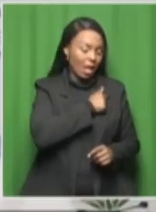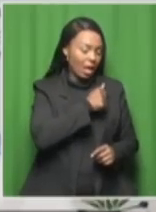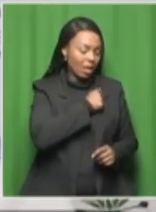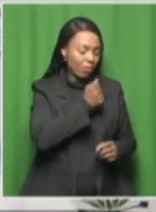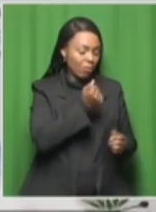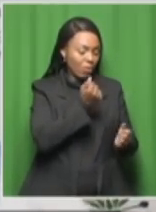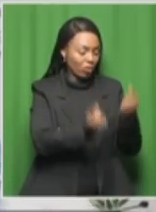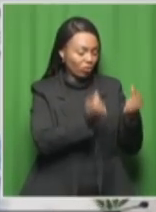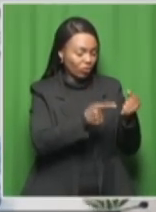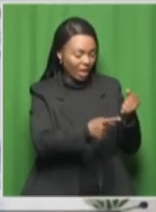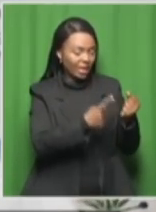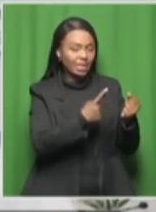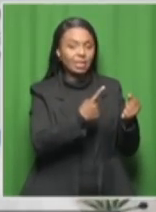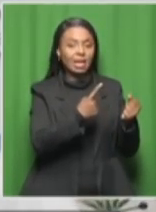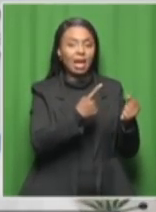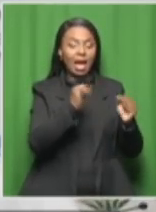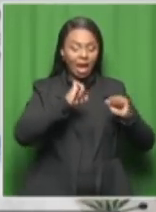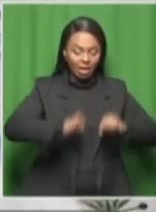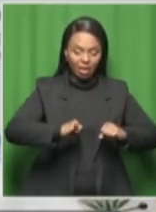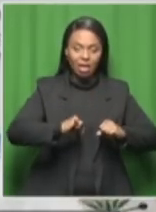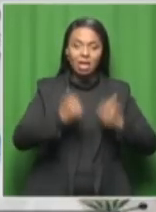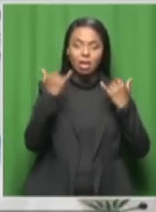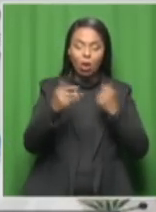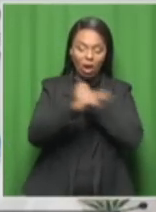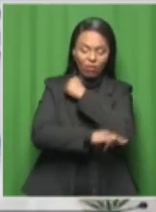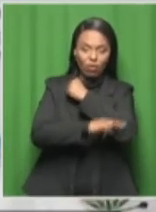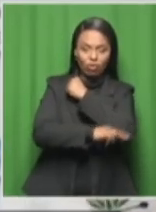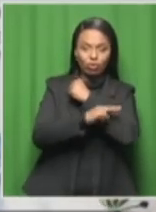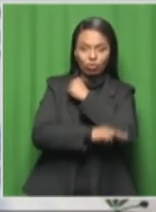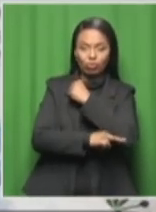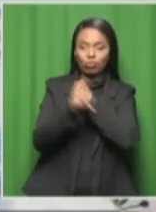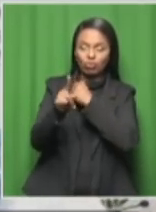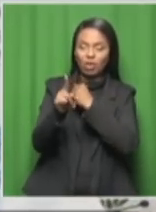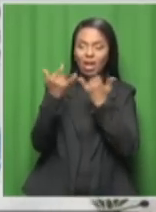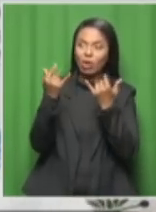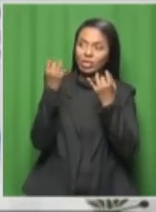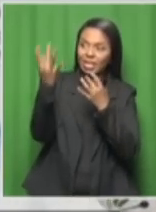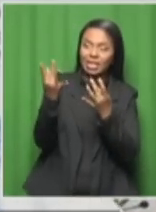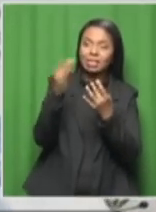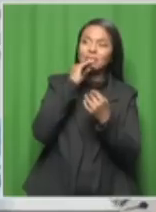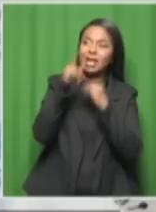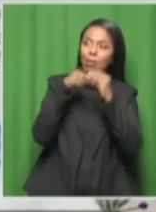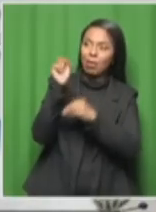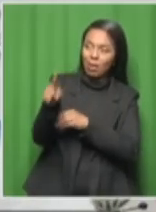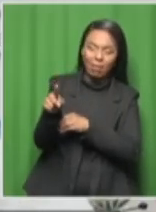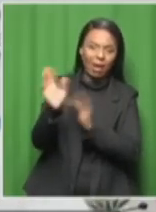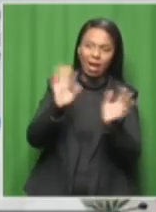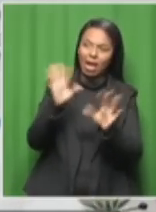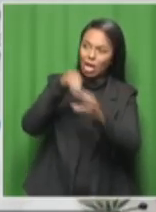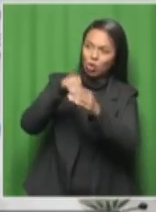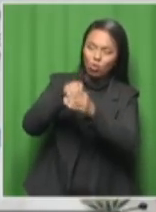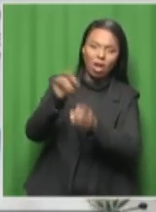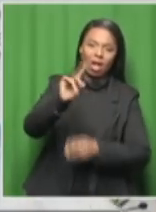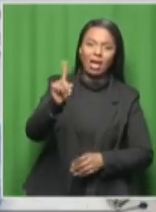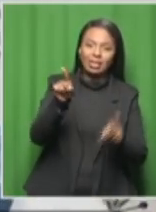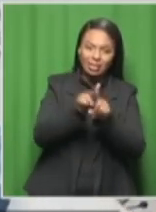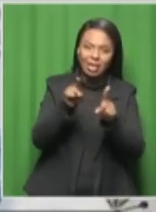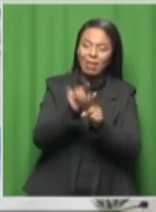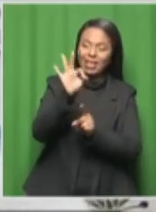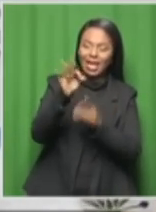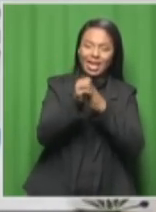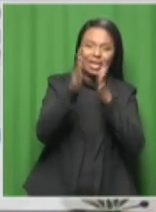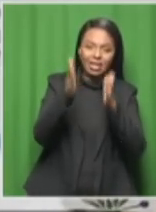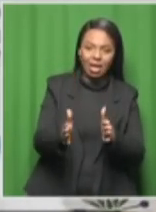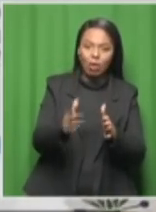court that they are claiming refugee status wrongly. There's nothing refugees about them, including the three ringleaders, one of